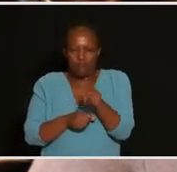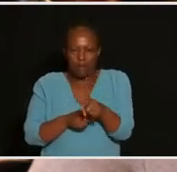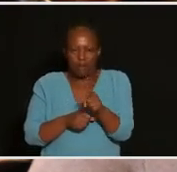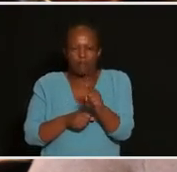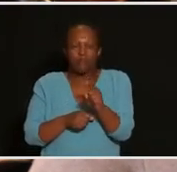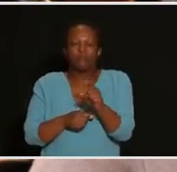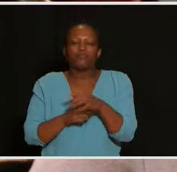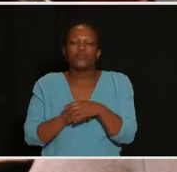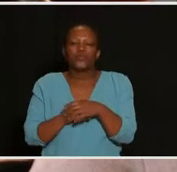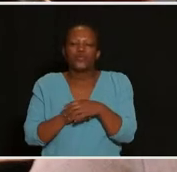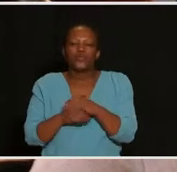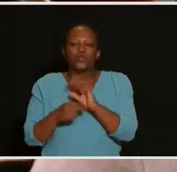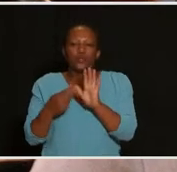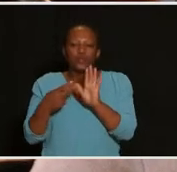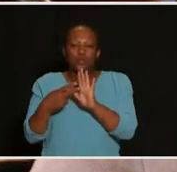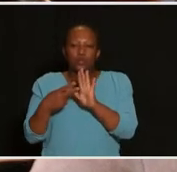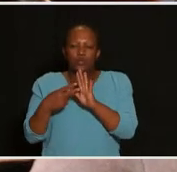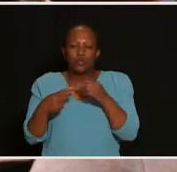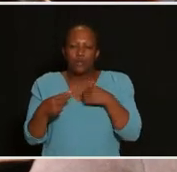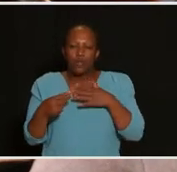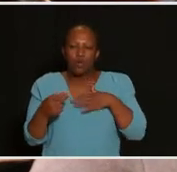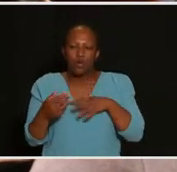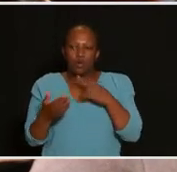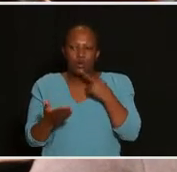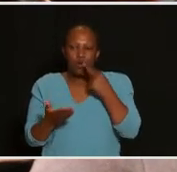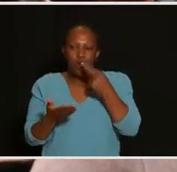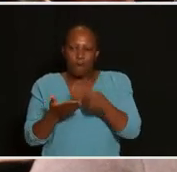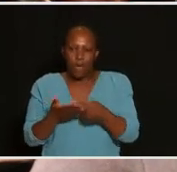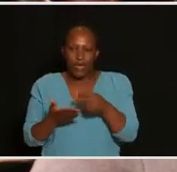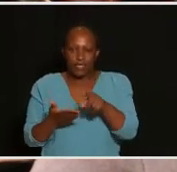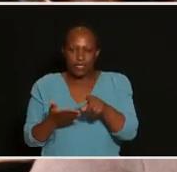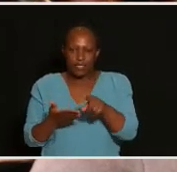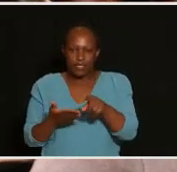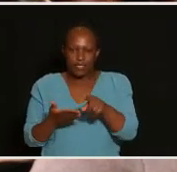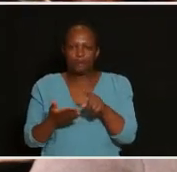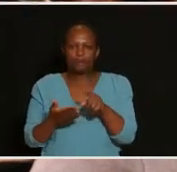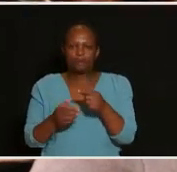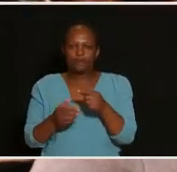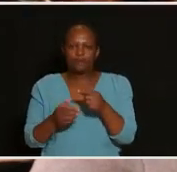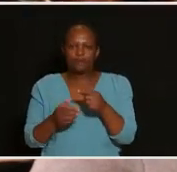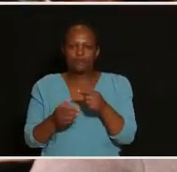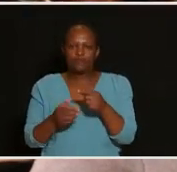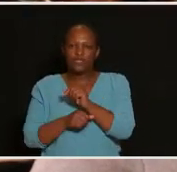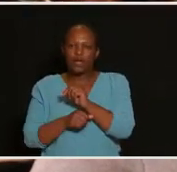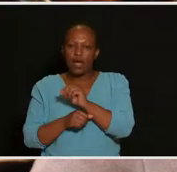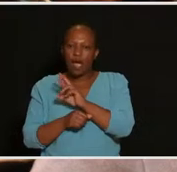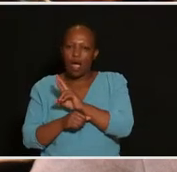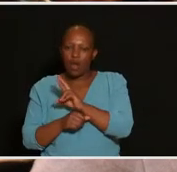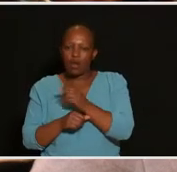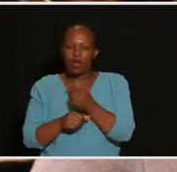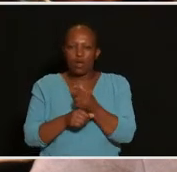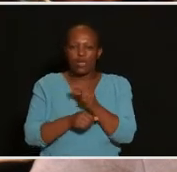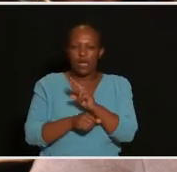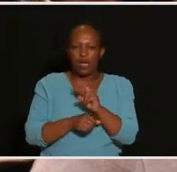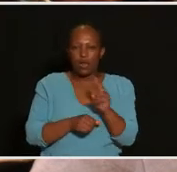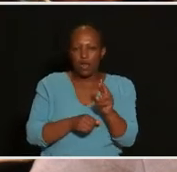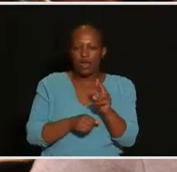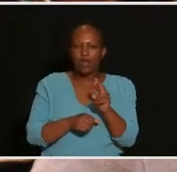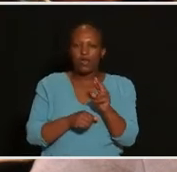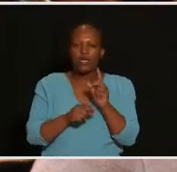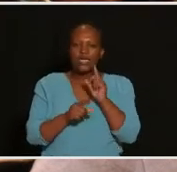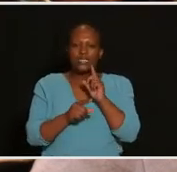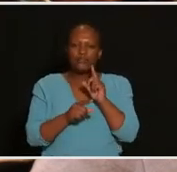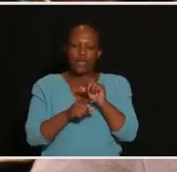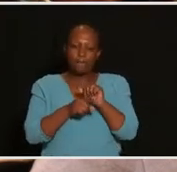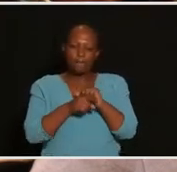I also would like to recommend that we absorb the grade R and the great RR practitioners enough for them the same